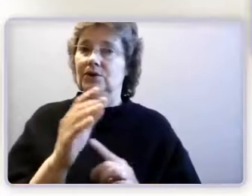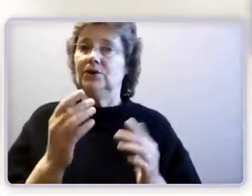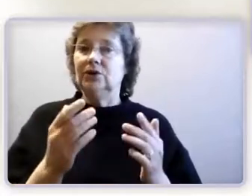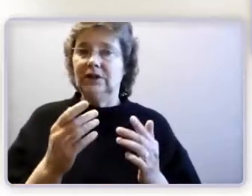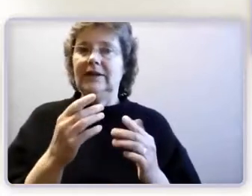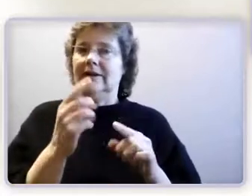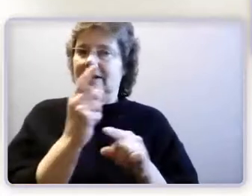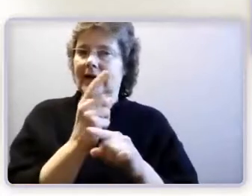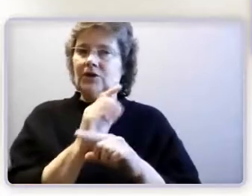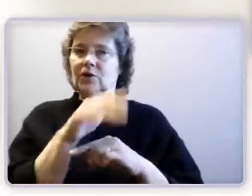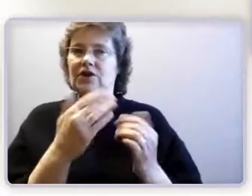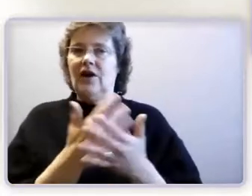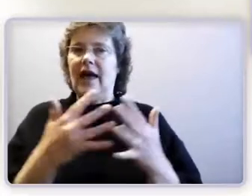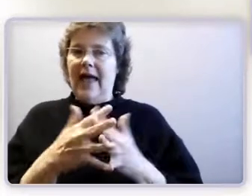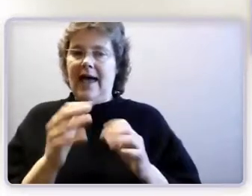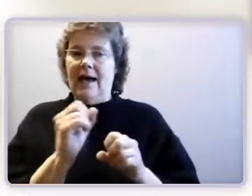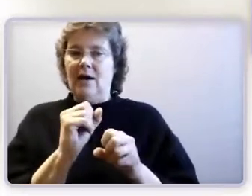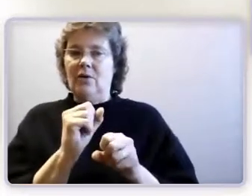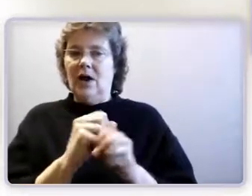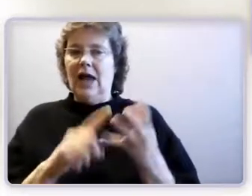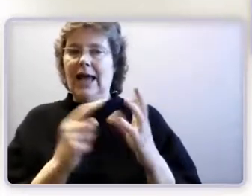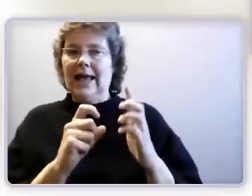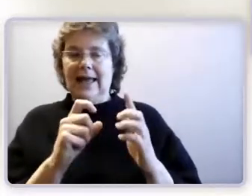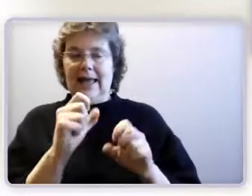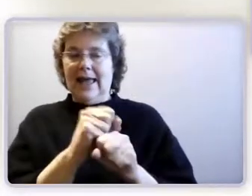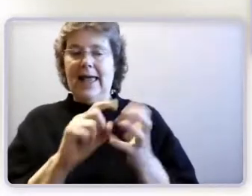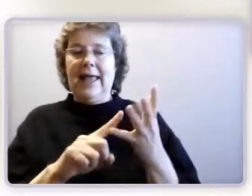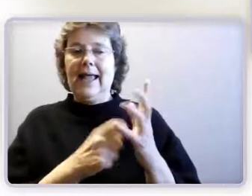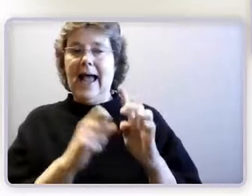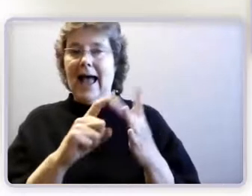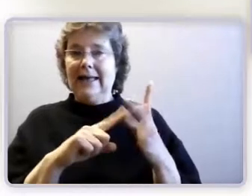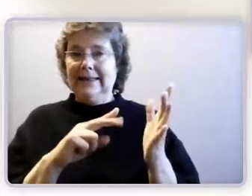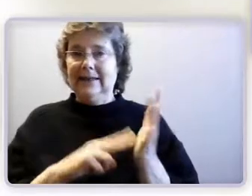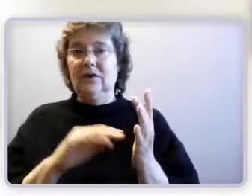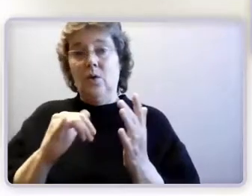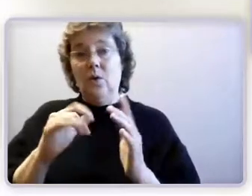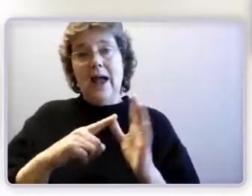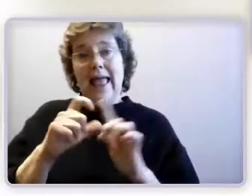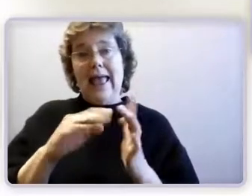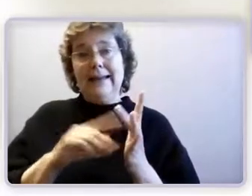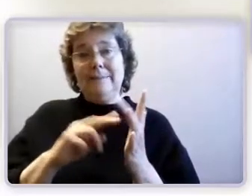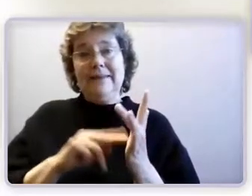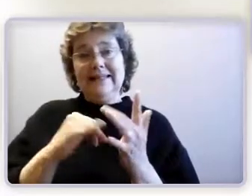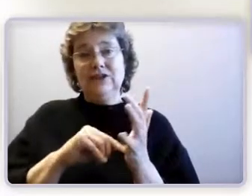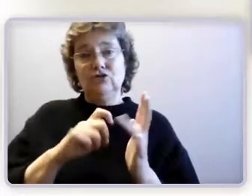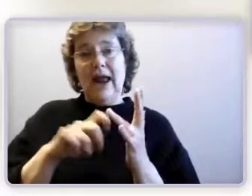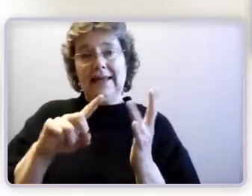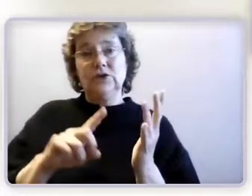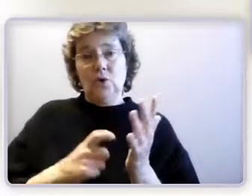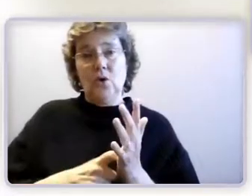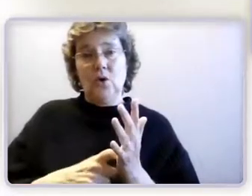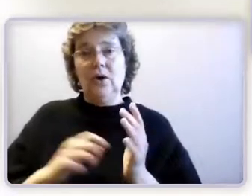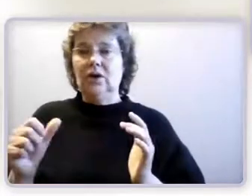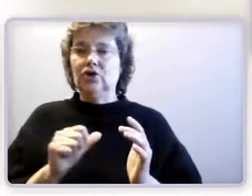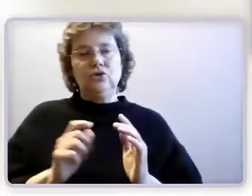to approach, or an administrator as well, needs to approach their work and how they can fulfill and complete